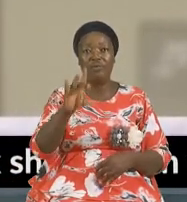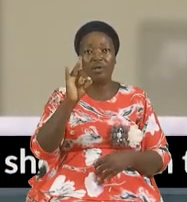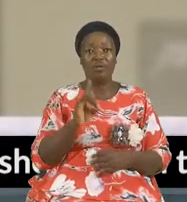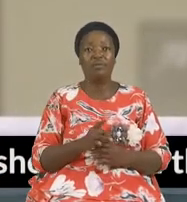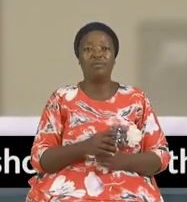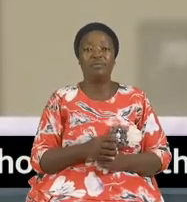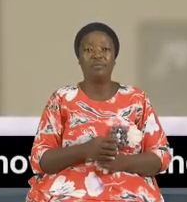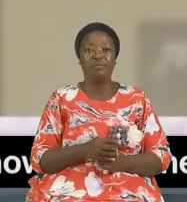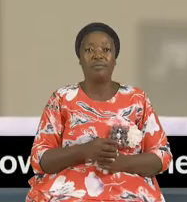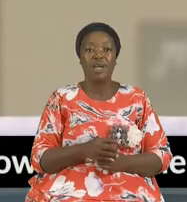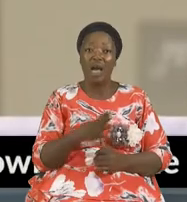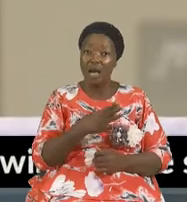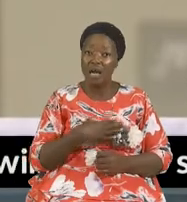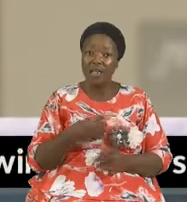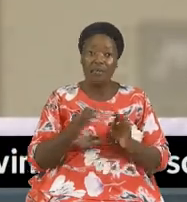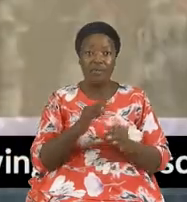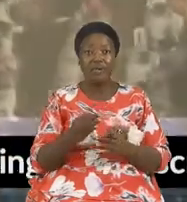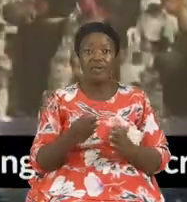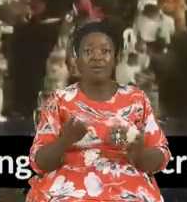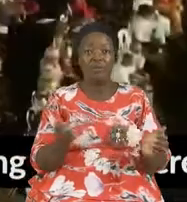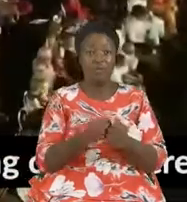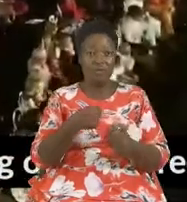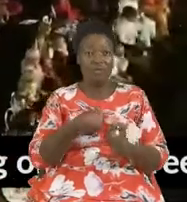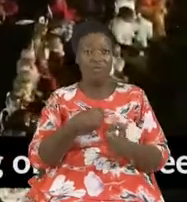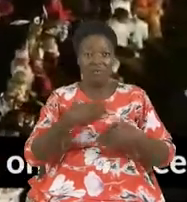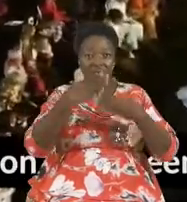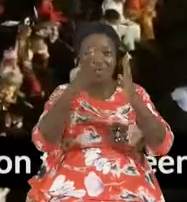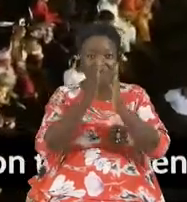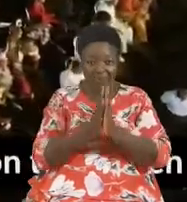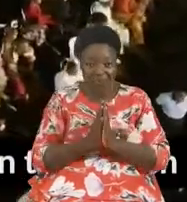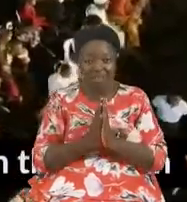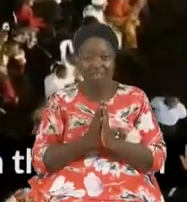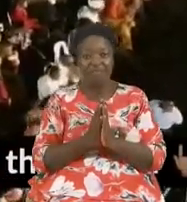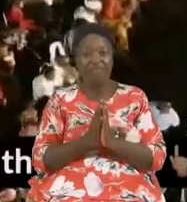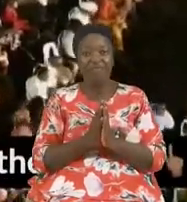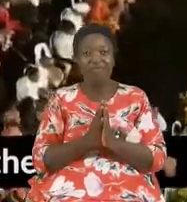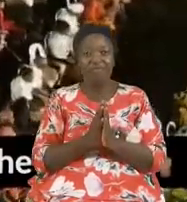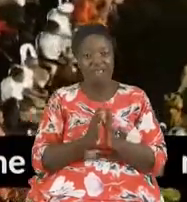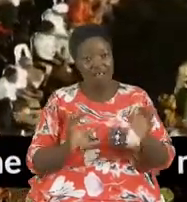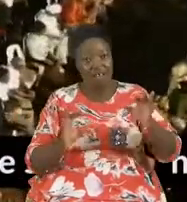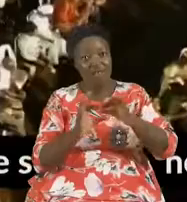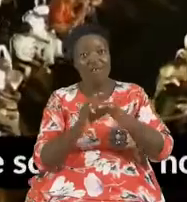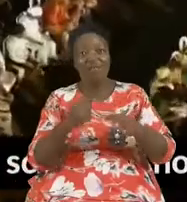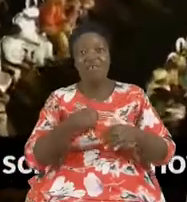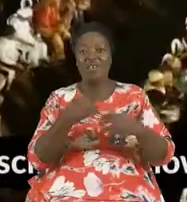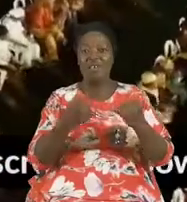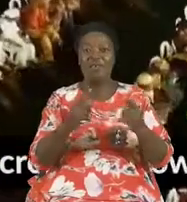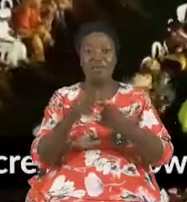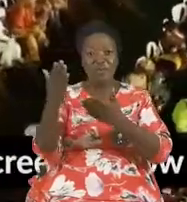power. Anywhere you are, you'll be located. And if you are with me, say amen. Amen.